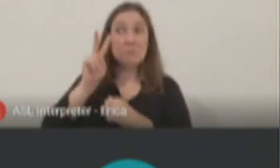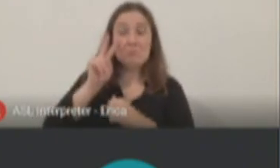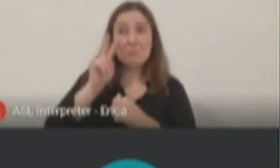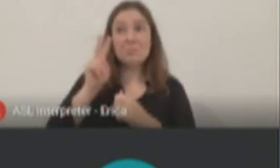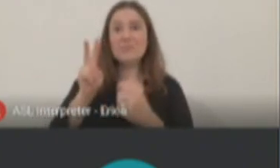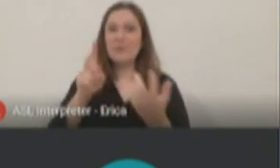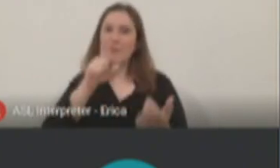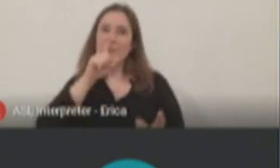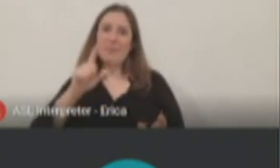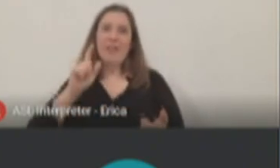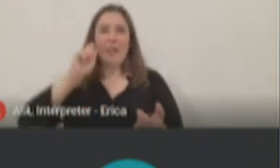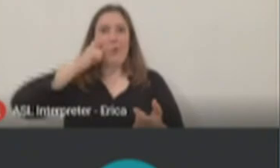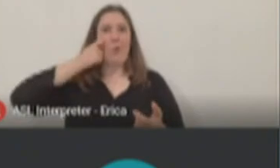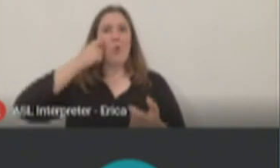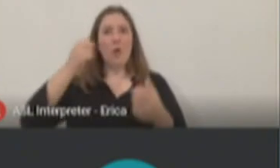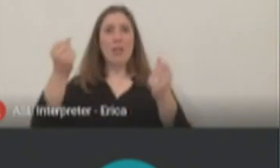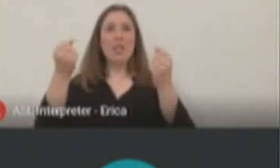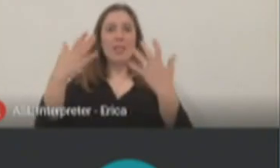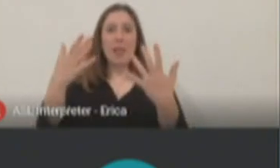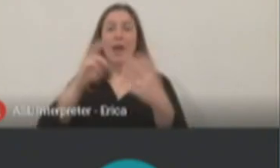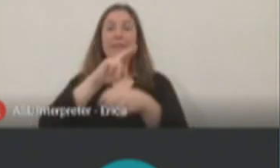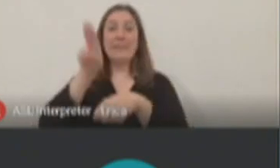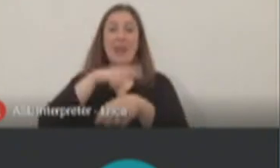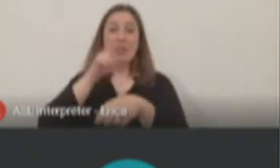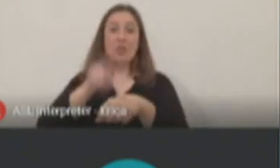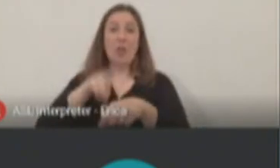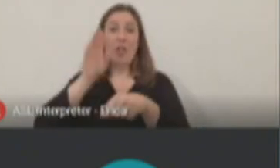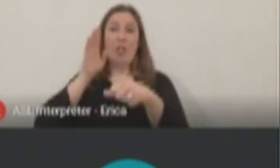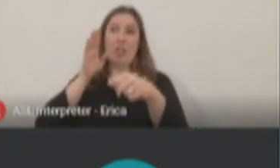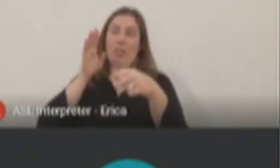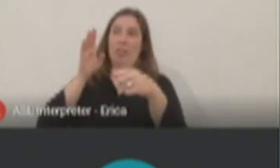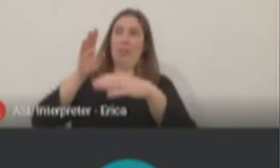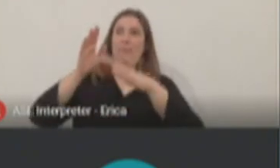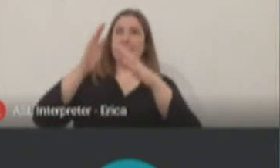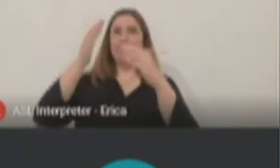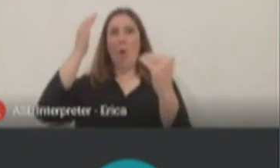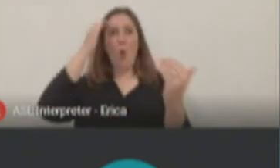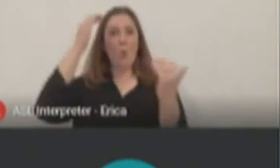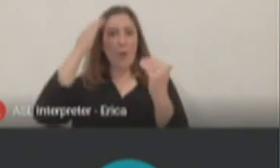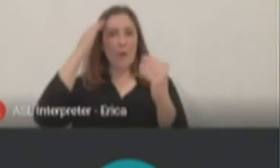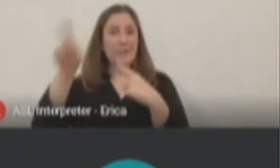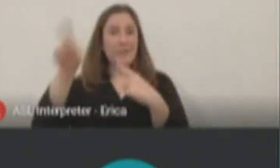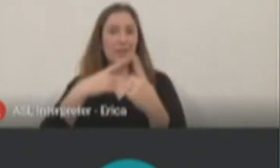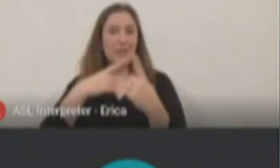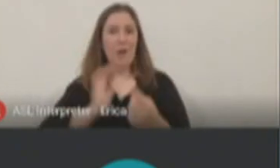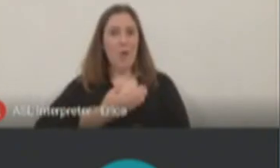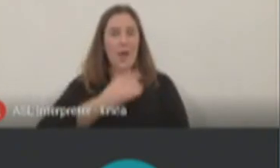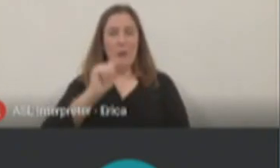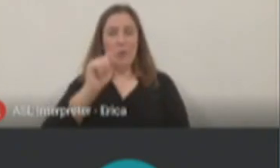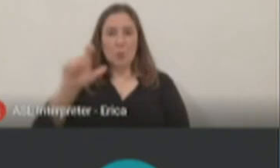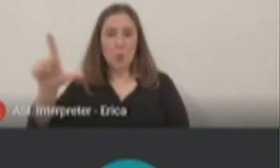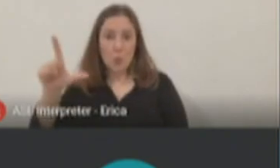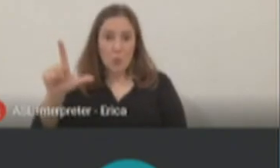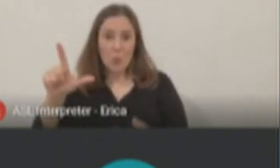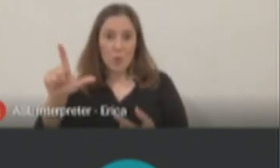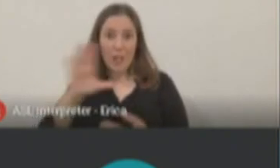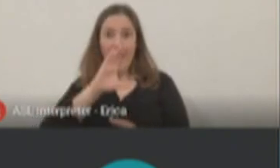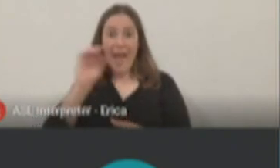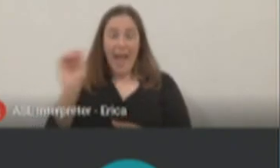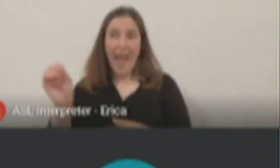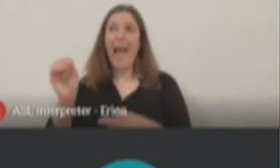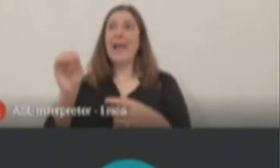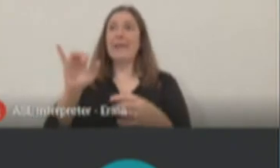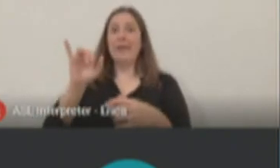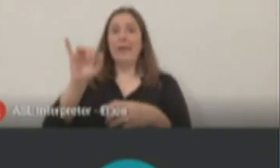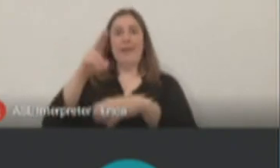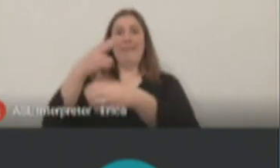cool. A lot of national attention has been paid to it. We've been asked to speak on nationally about this.